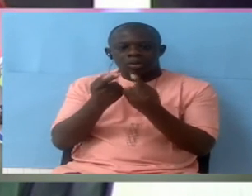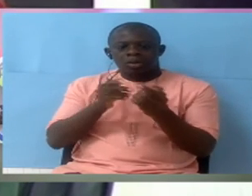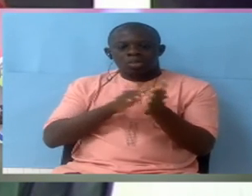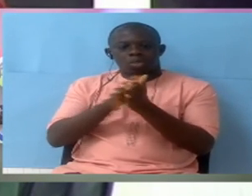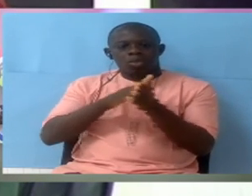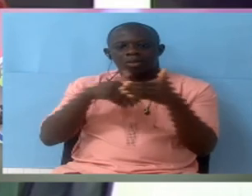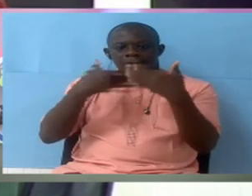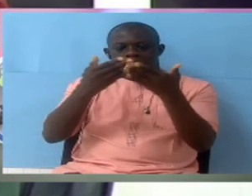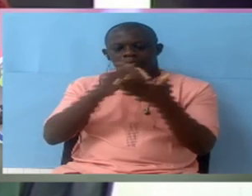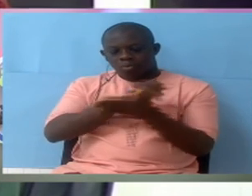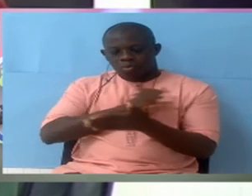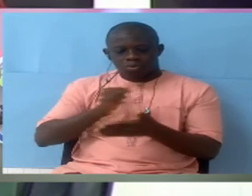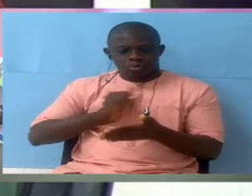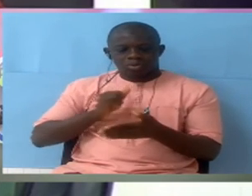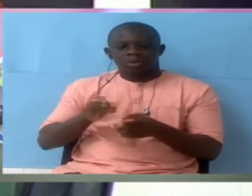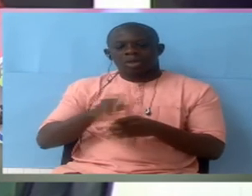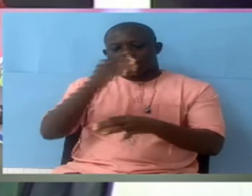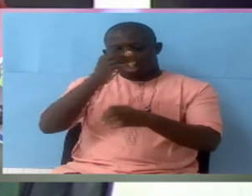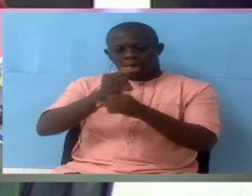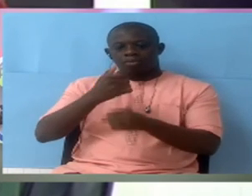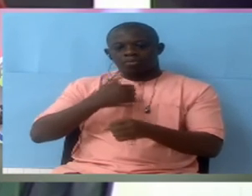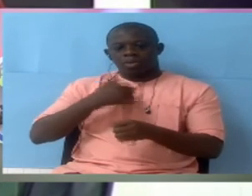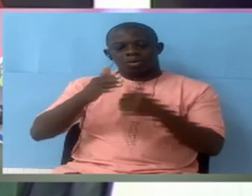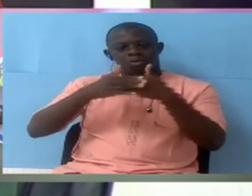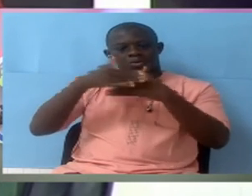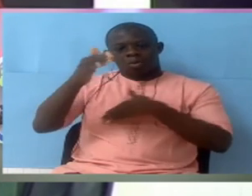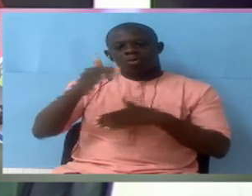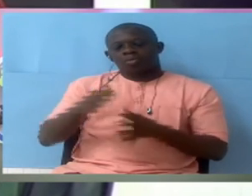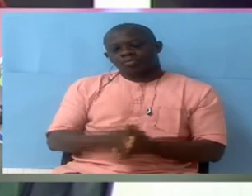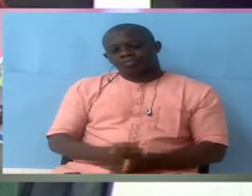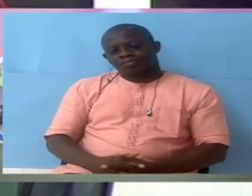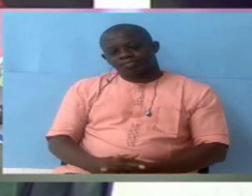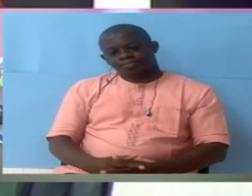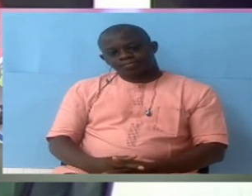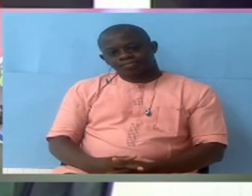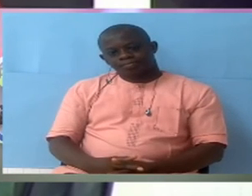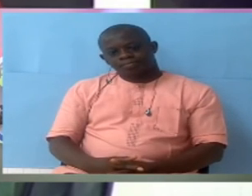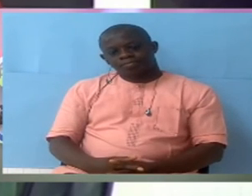ay diw la. Help me a lot. Lolu dimbalé won na ma nak.